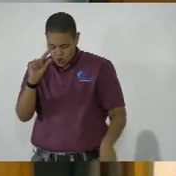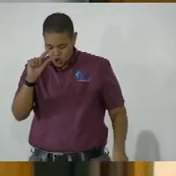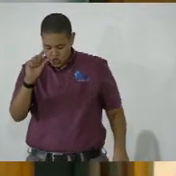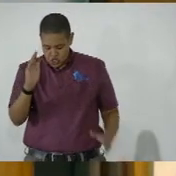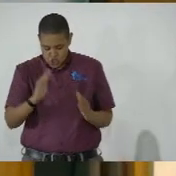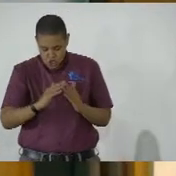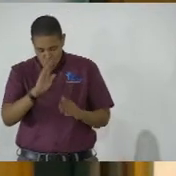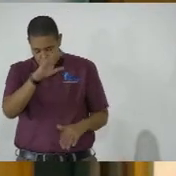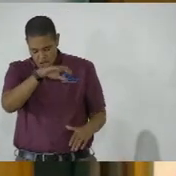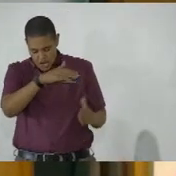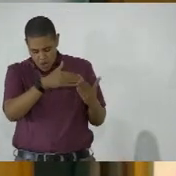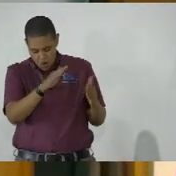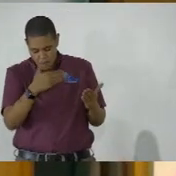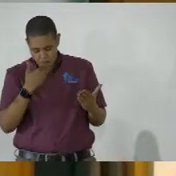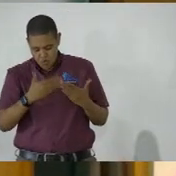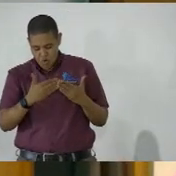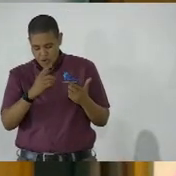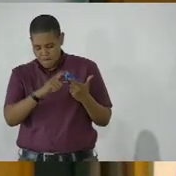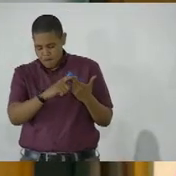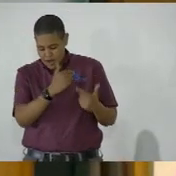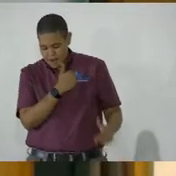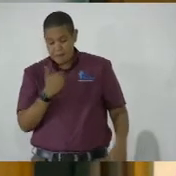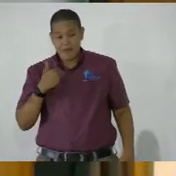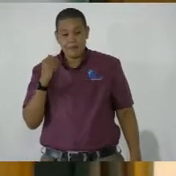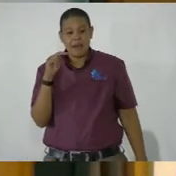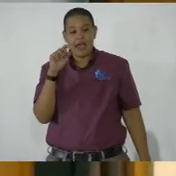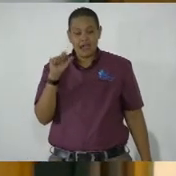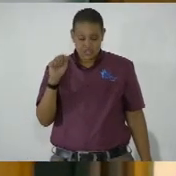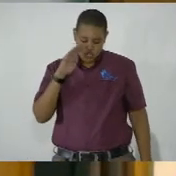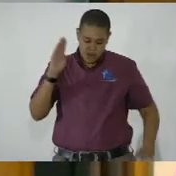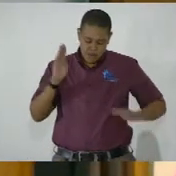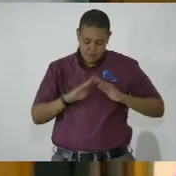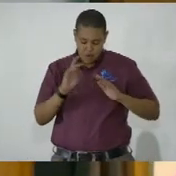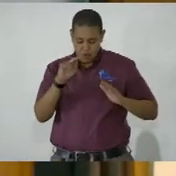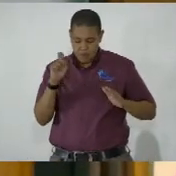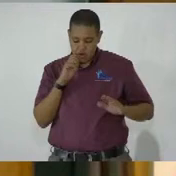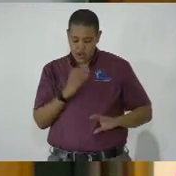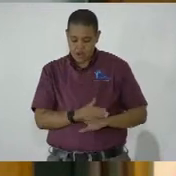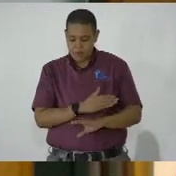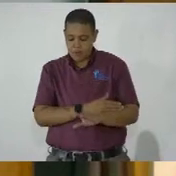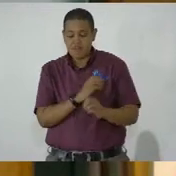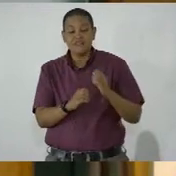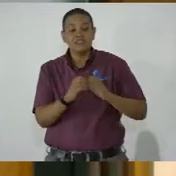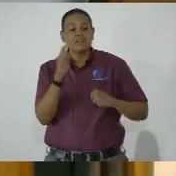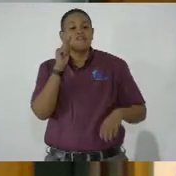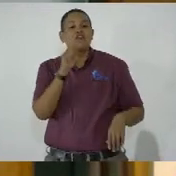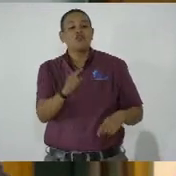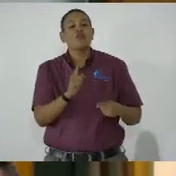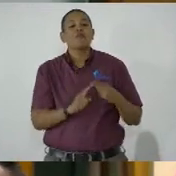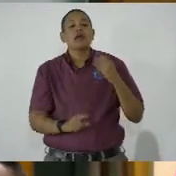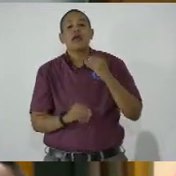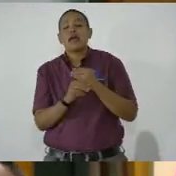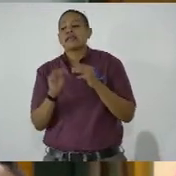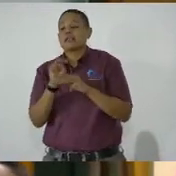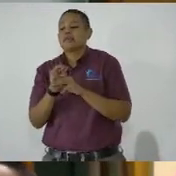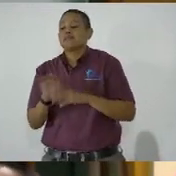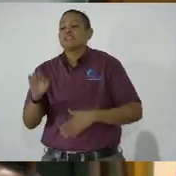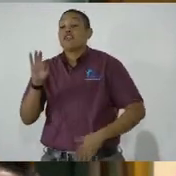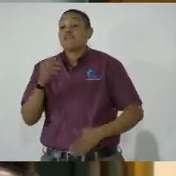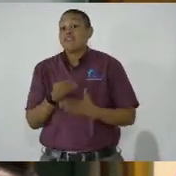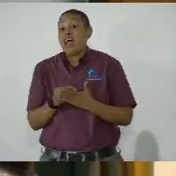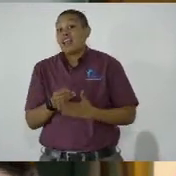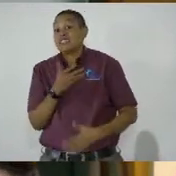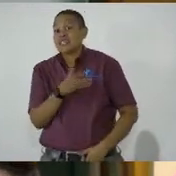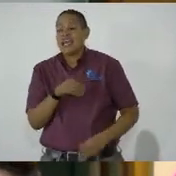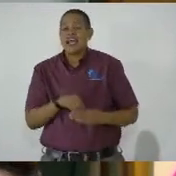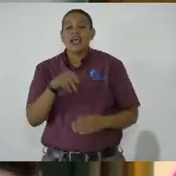friend, Member Angela Brown-Burke. Lovely facilities we improved for you. And also with the Minister of Finance in